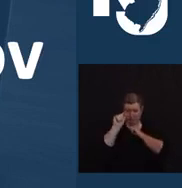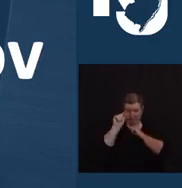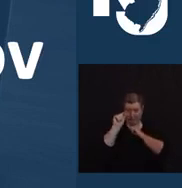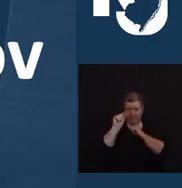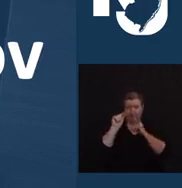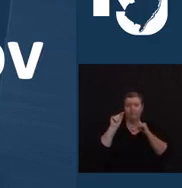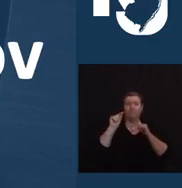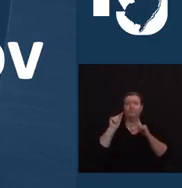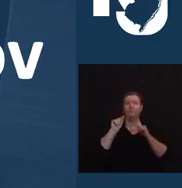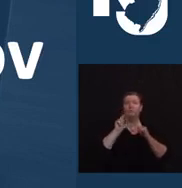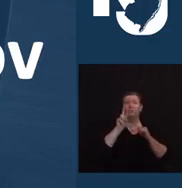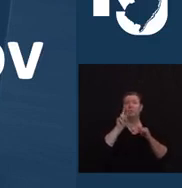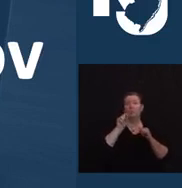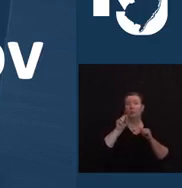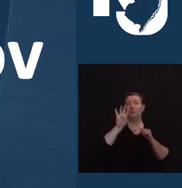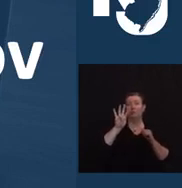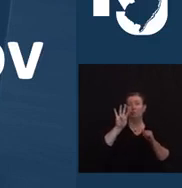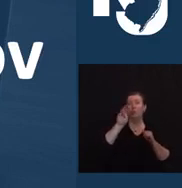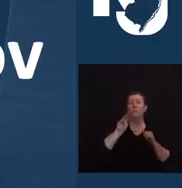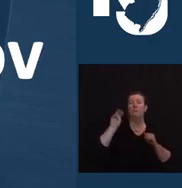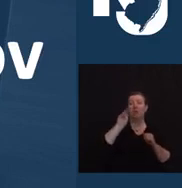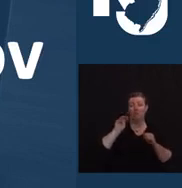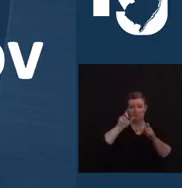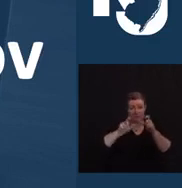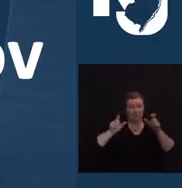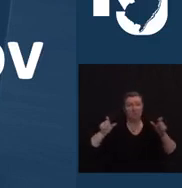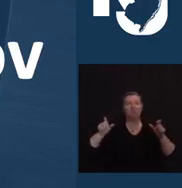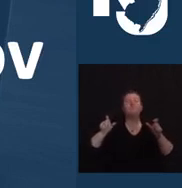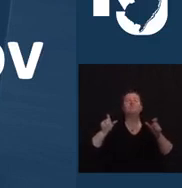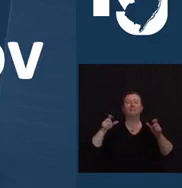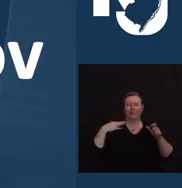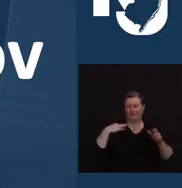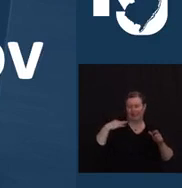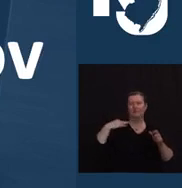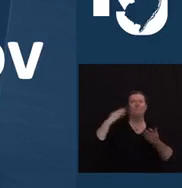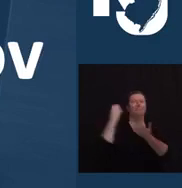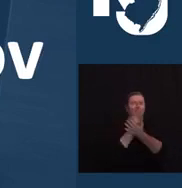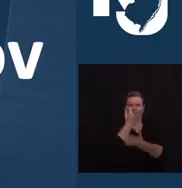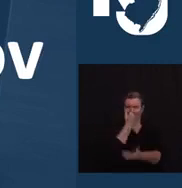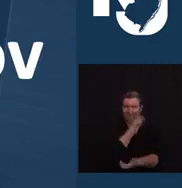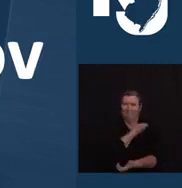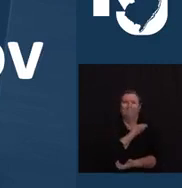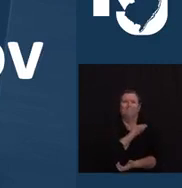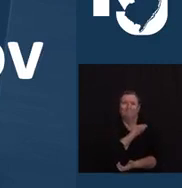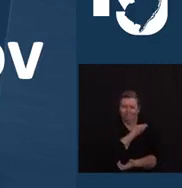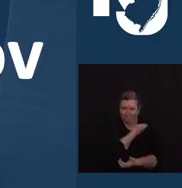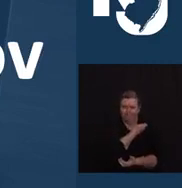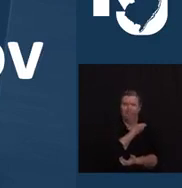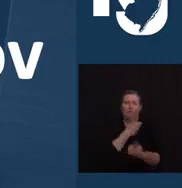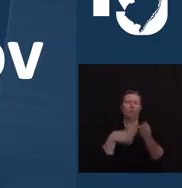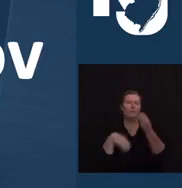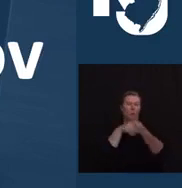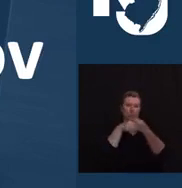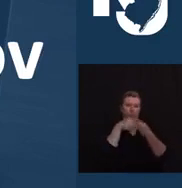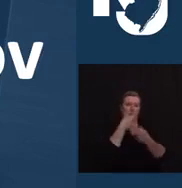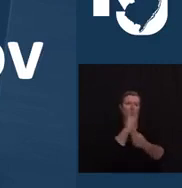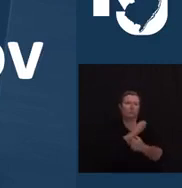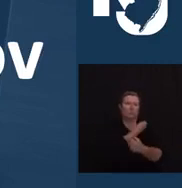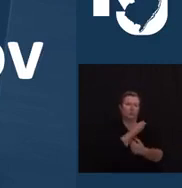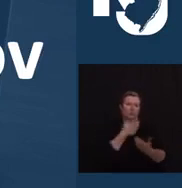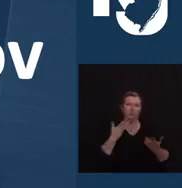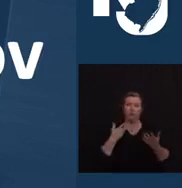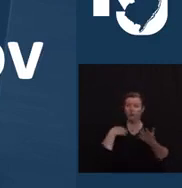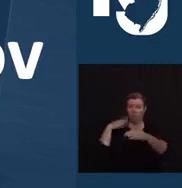in this state will become eligible for a booster shot. So as these folks return to the queue in a few weeks, we do expect to see an increase